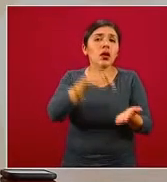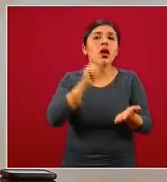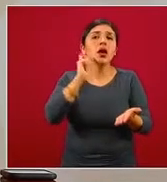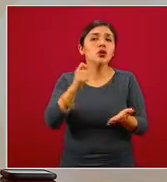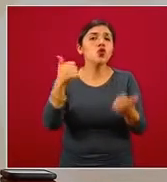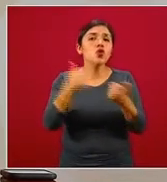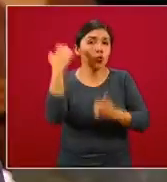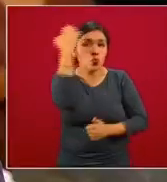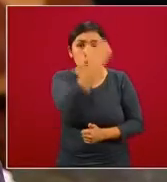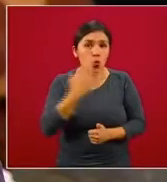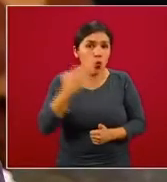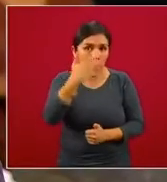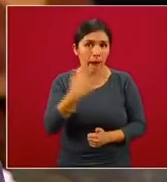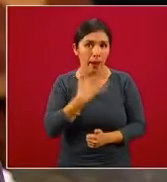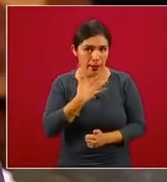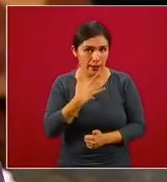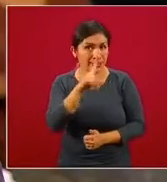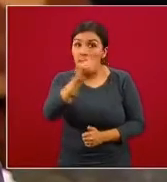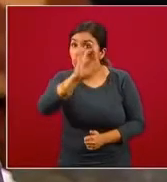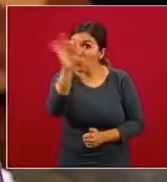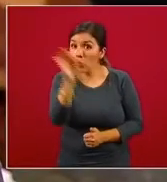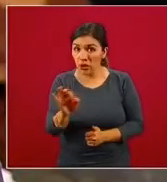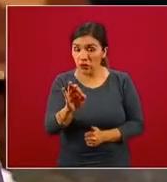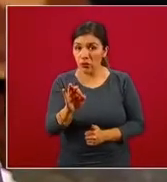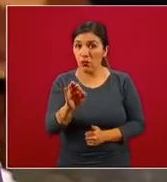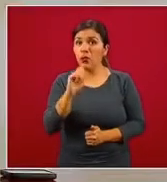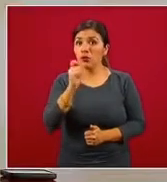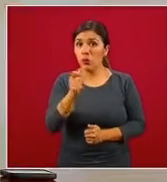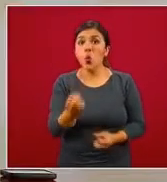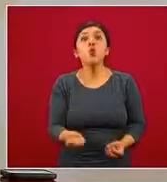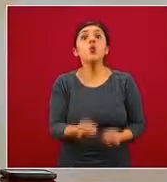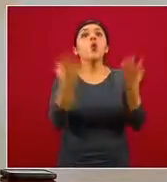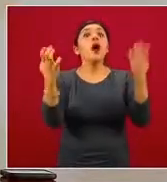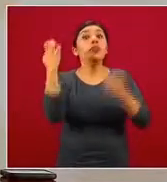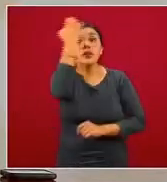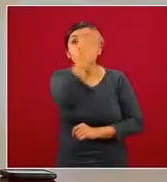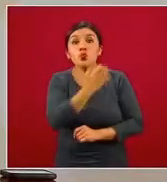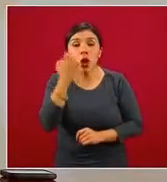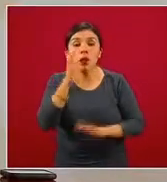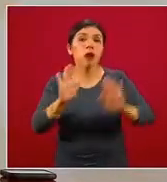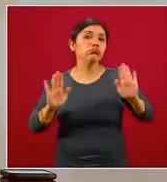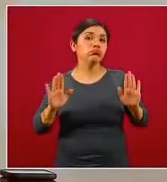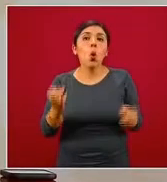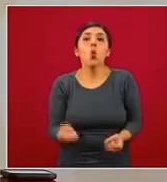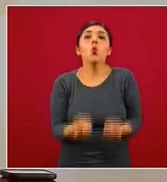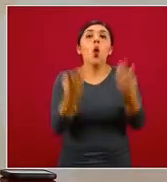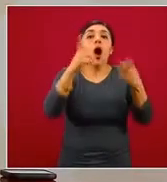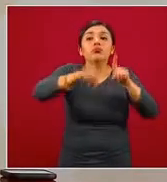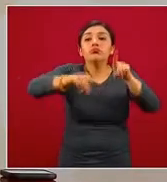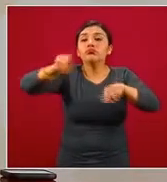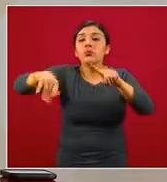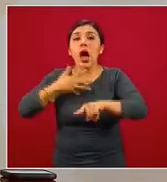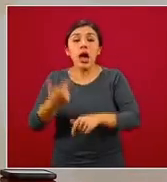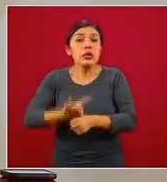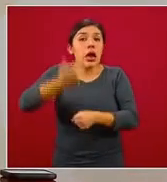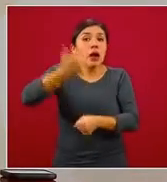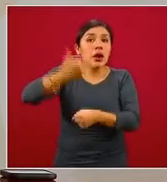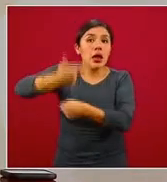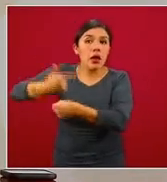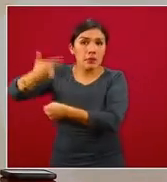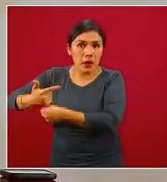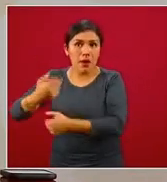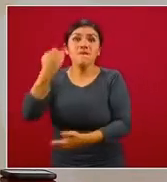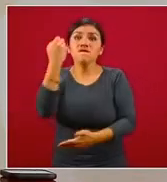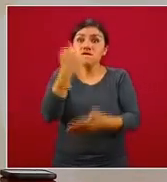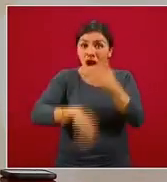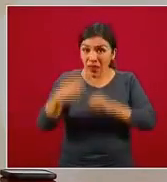there are different kinds of cases of COVID. There are outpatients, what we call ambulatory cases, but we